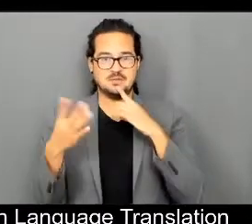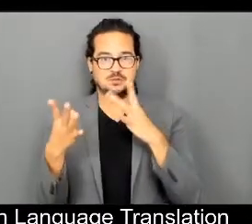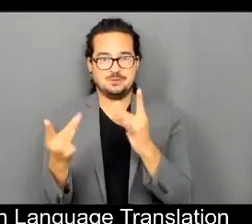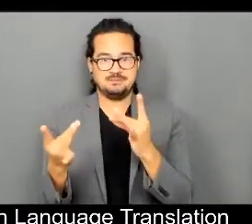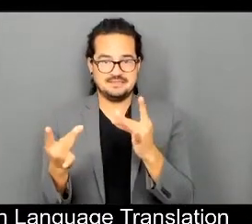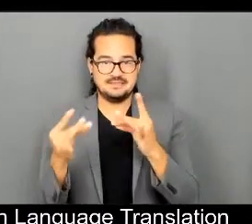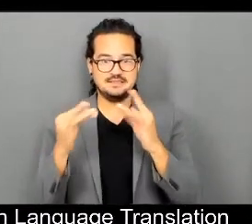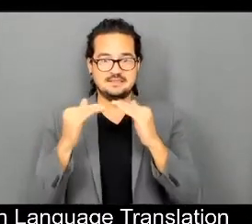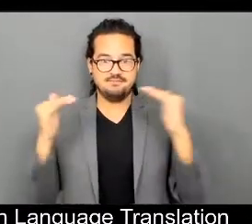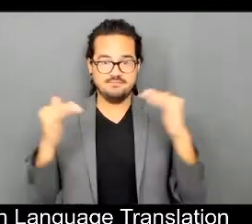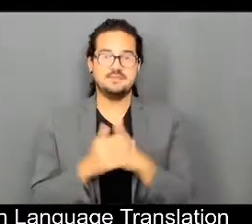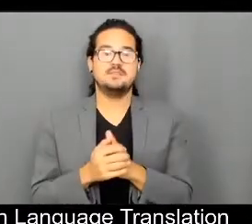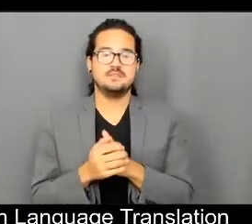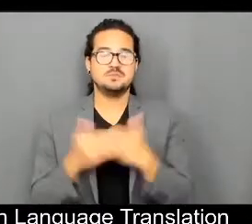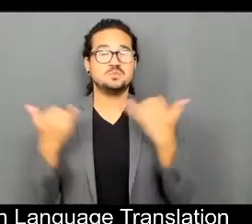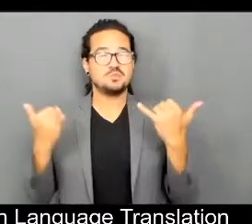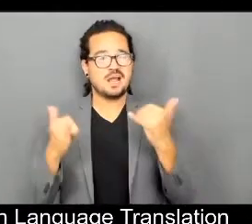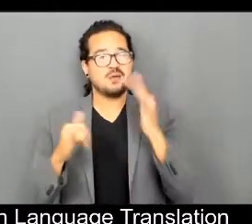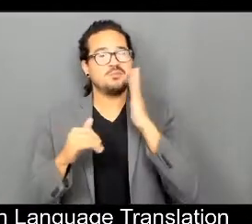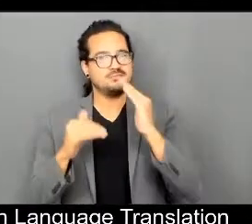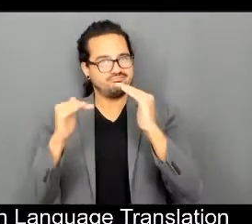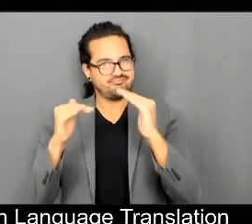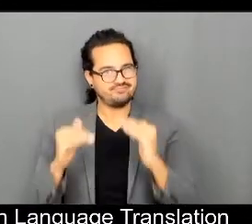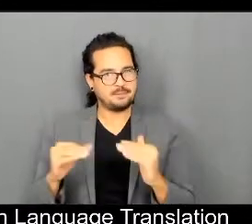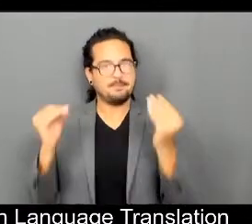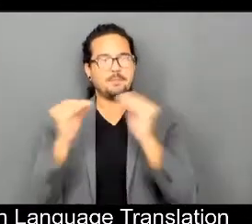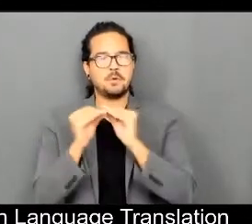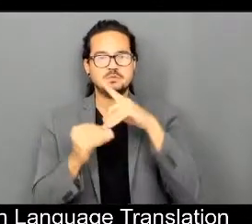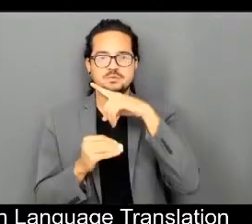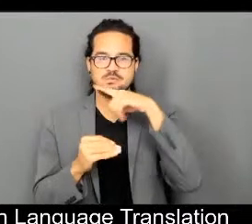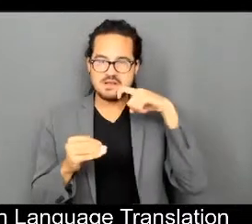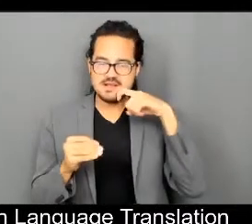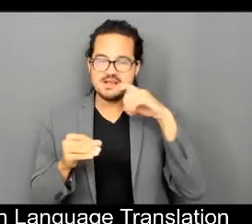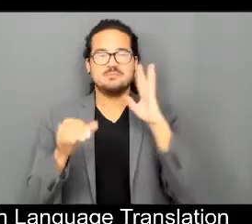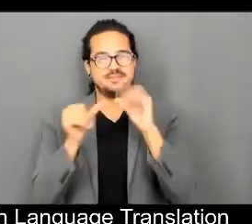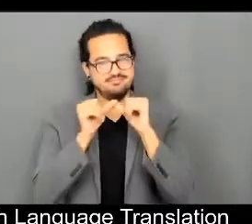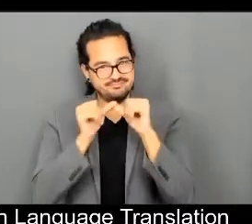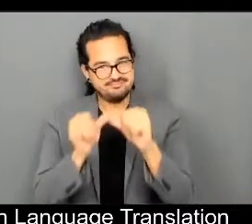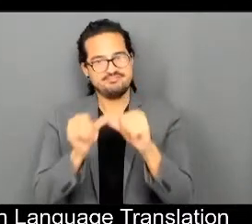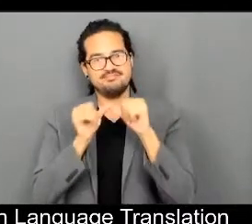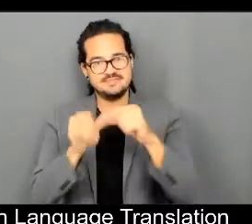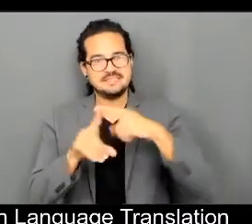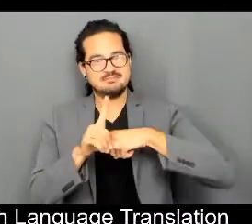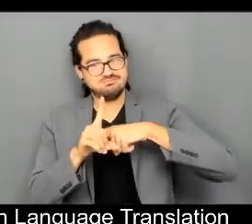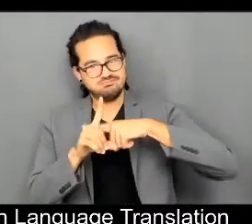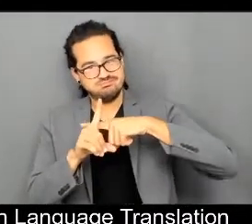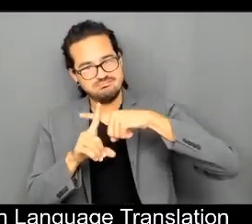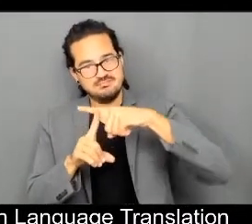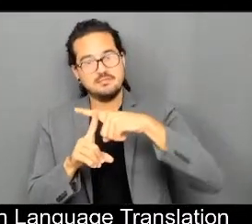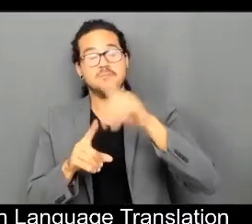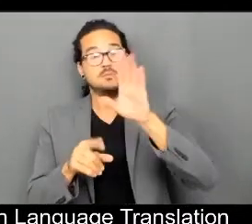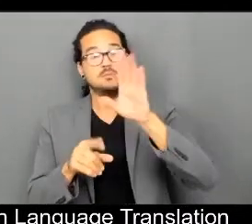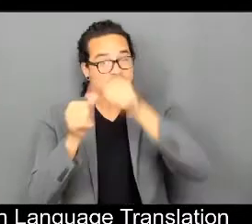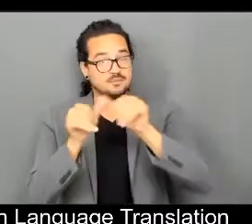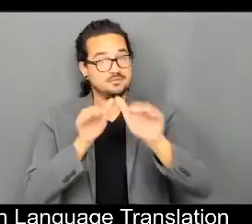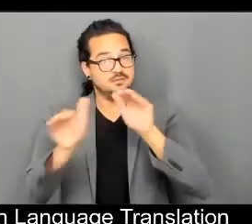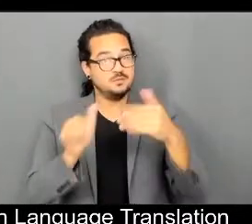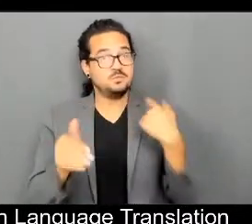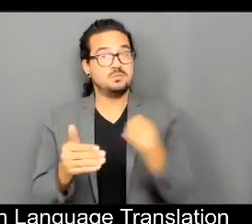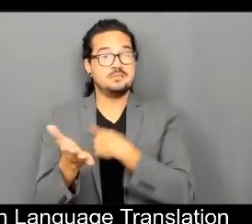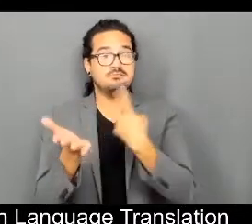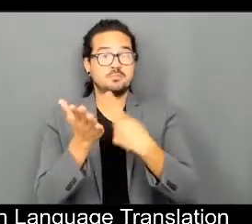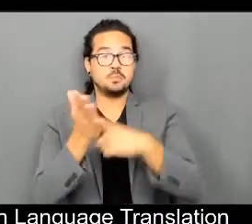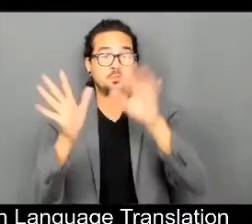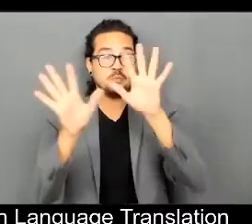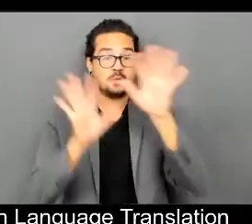drying. Folks remembered some of the weather stuff there that was talked about should last about another day, and then we start getting into that